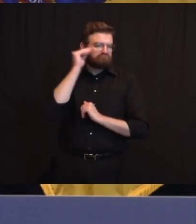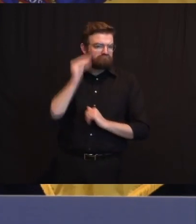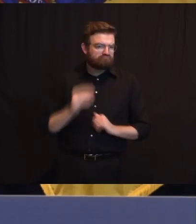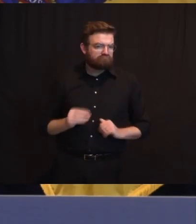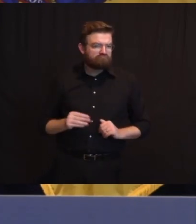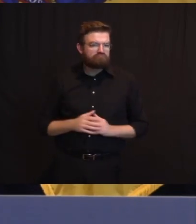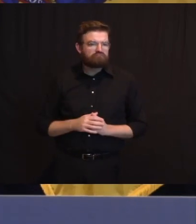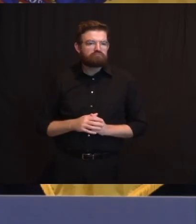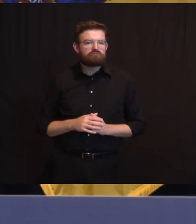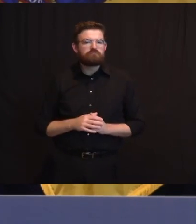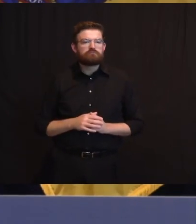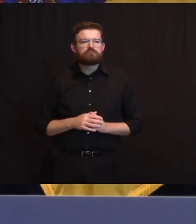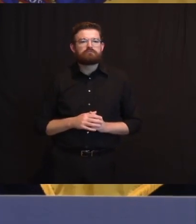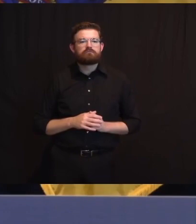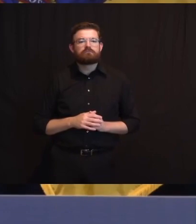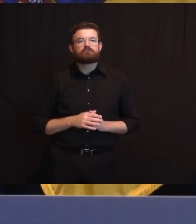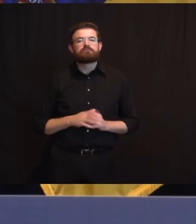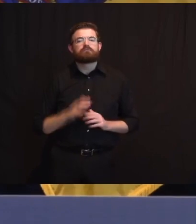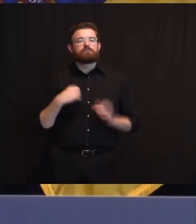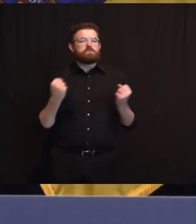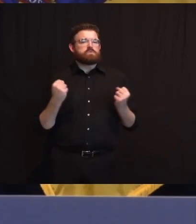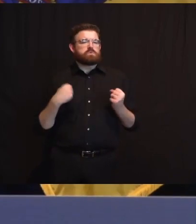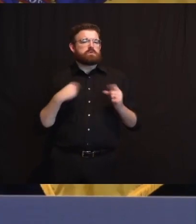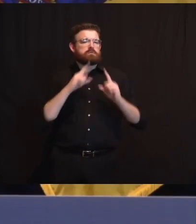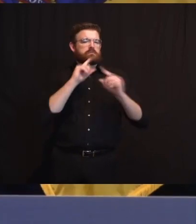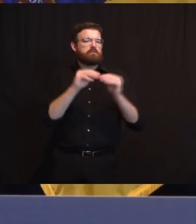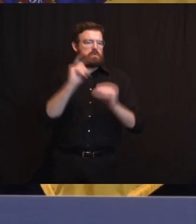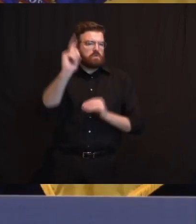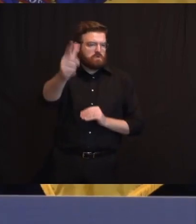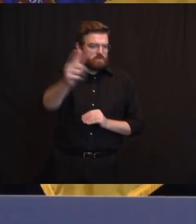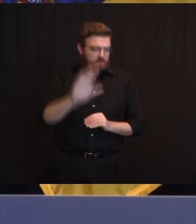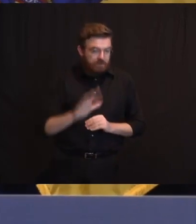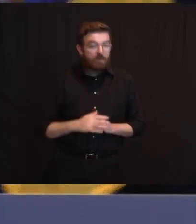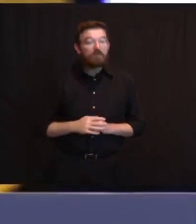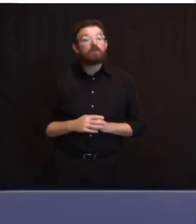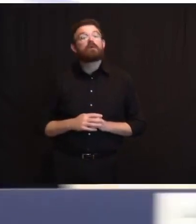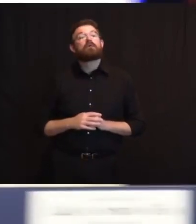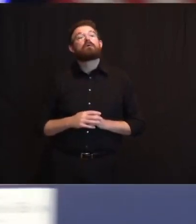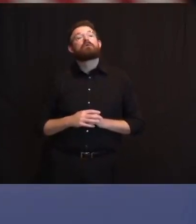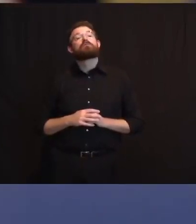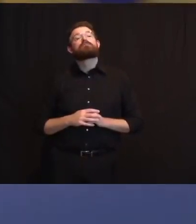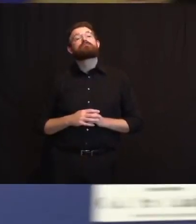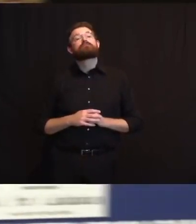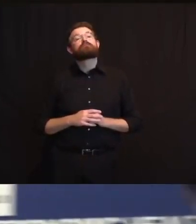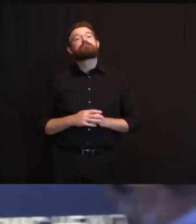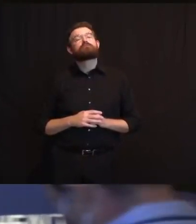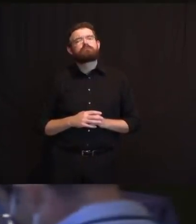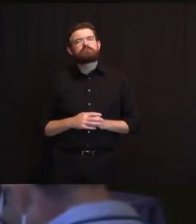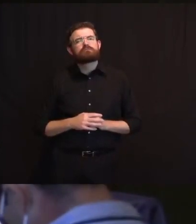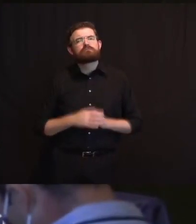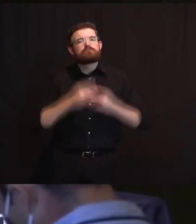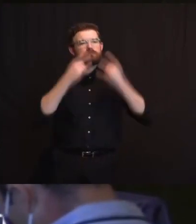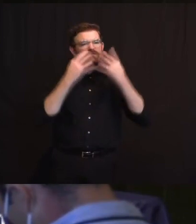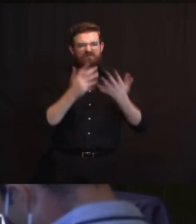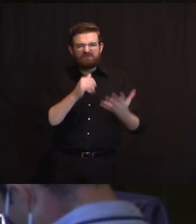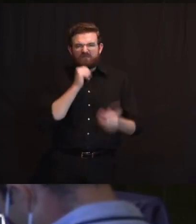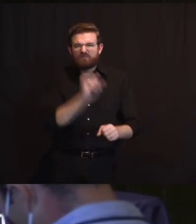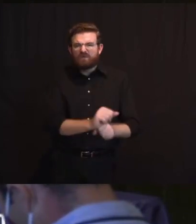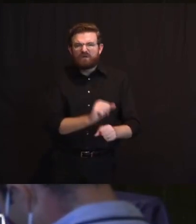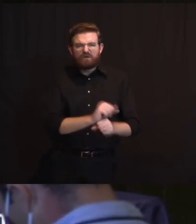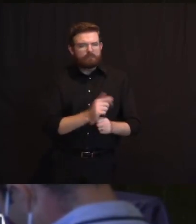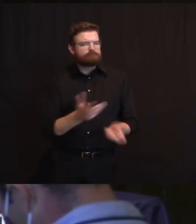the answer to the question. Pat, have you heard anything, or Judy, on defective PPE? I have no information. I think 2 months ago, and I don't think it was from FEMA, there